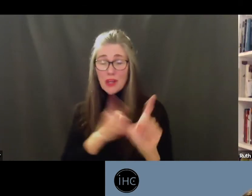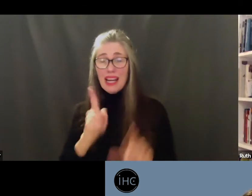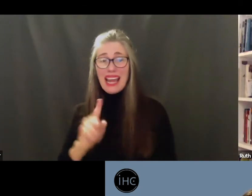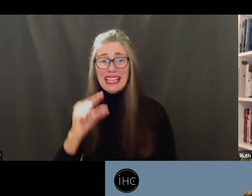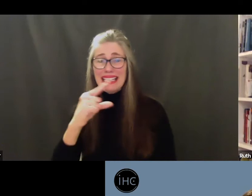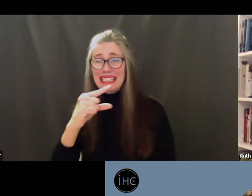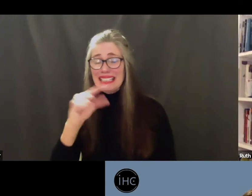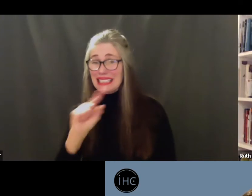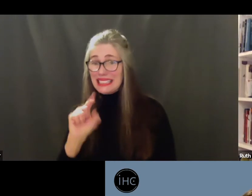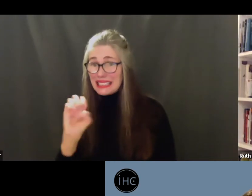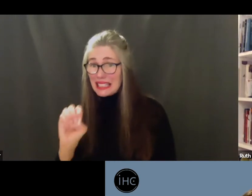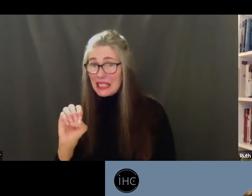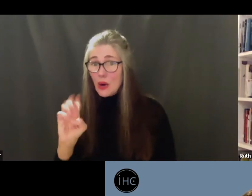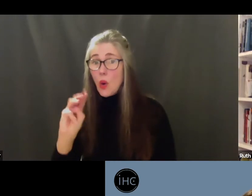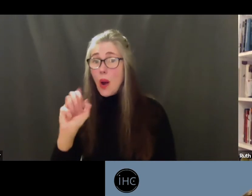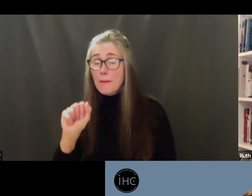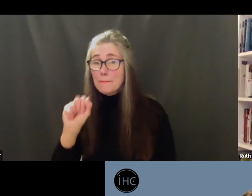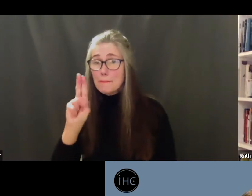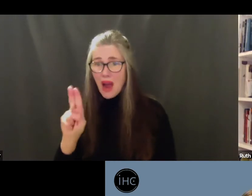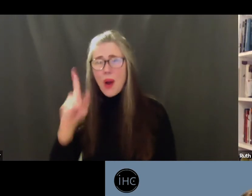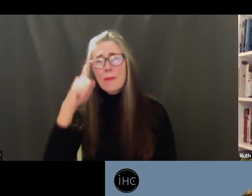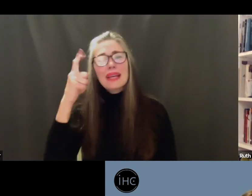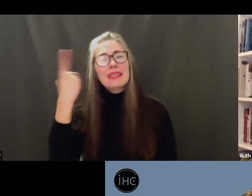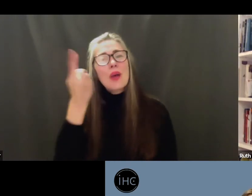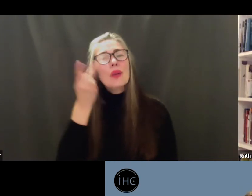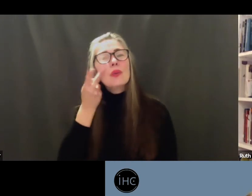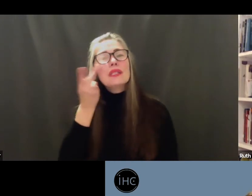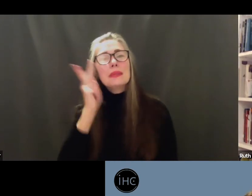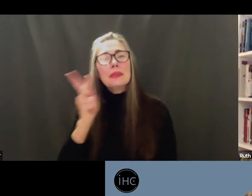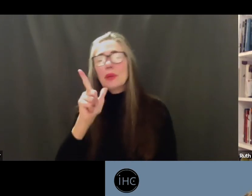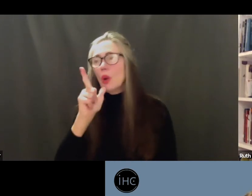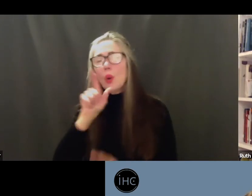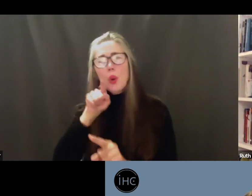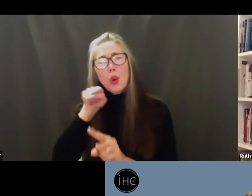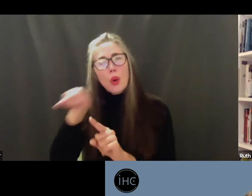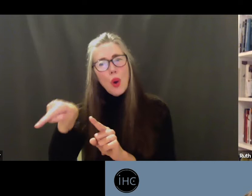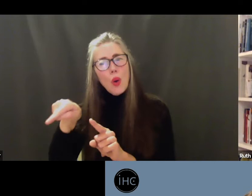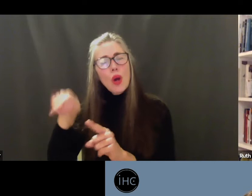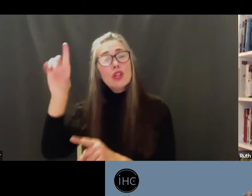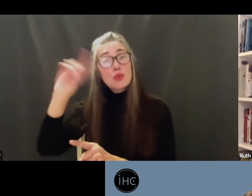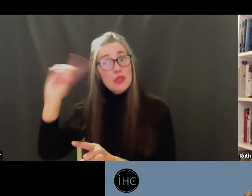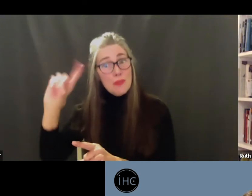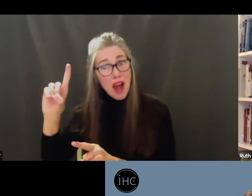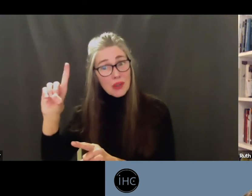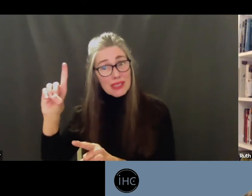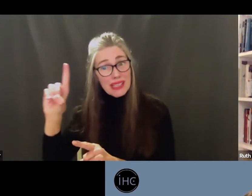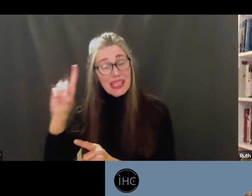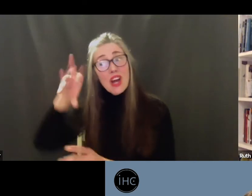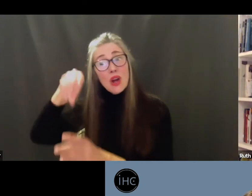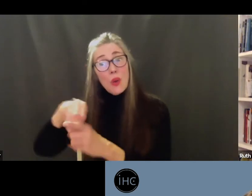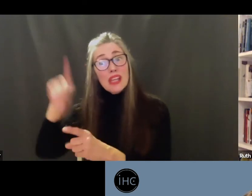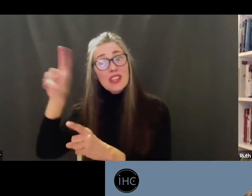Mao, because I wanted to show people who wreck democracies. So I decided you have to delineate somehow. So I wanted to really show